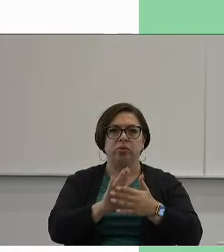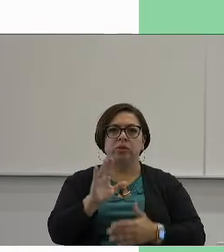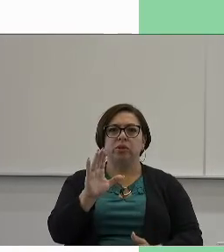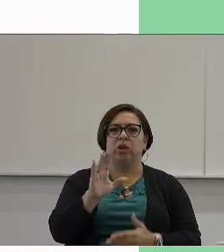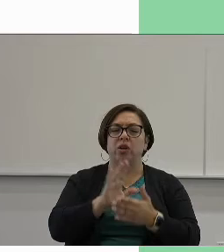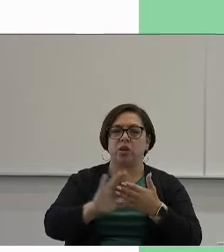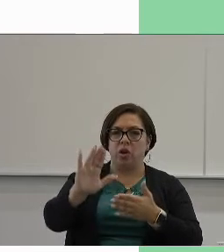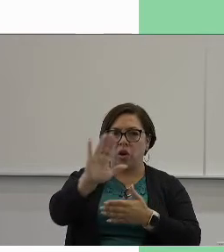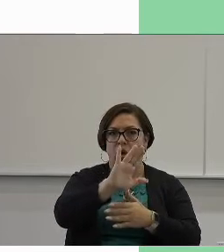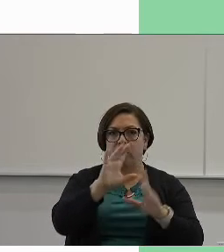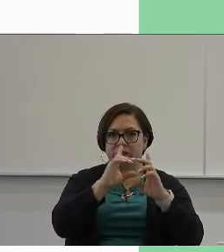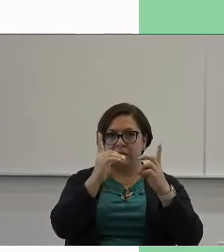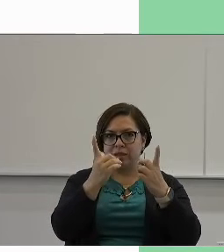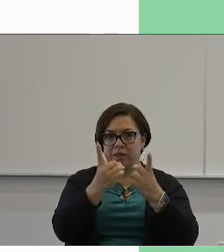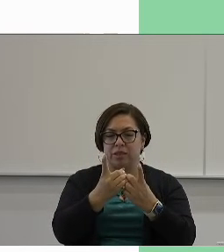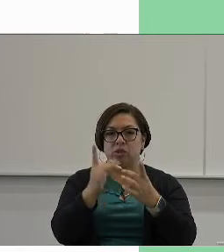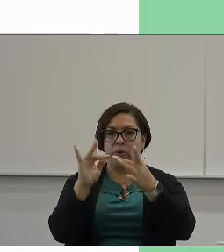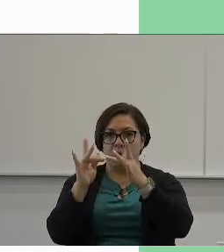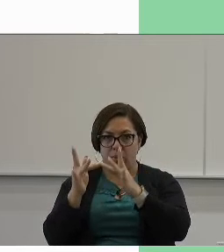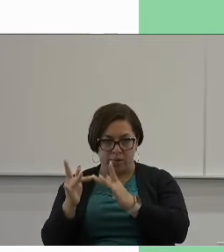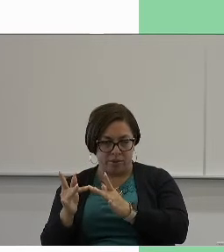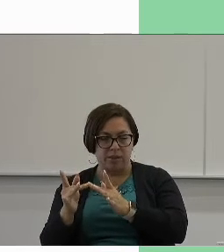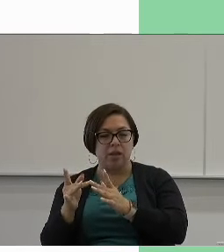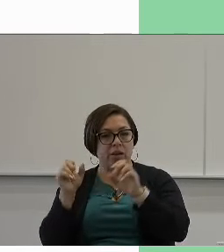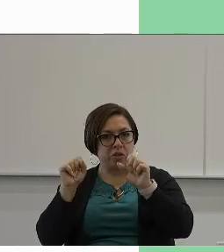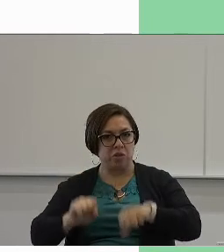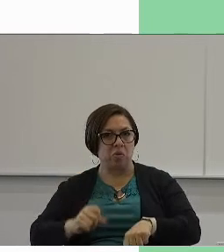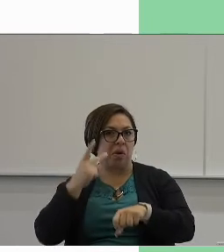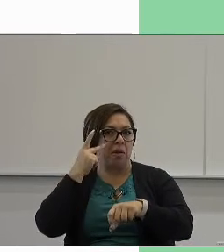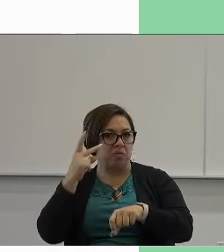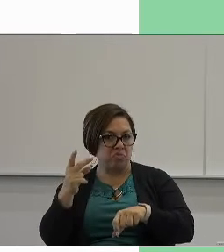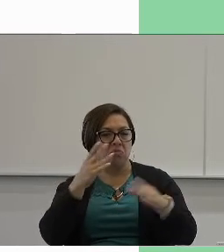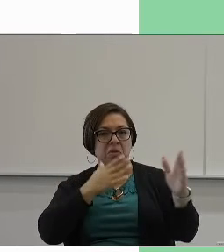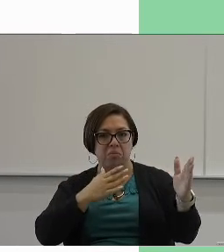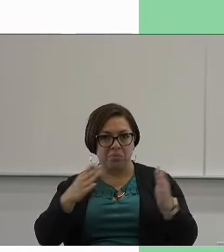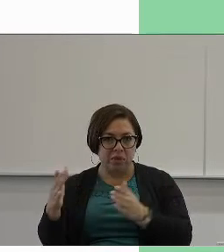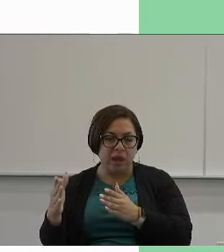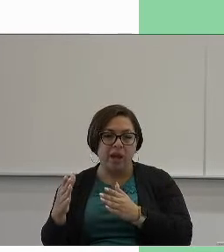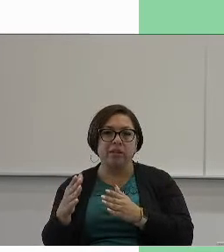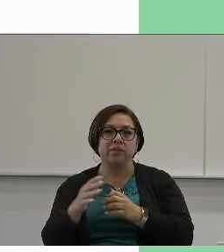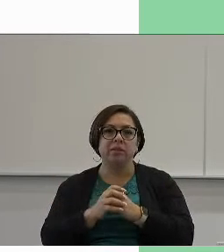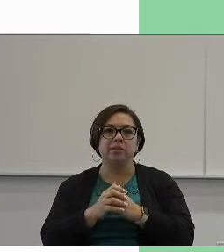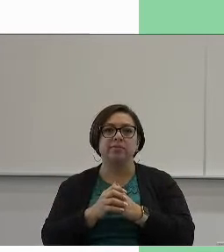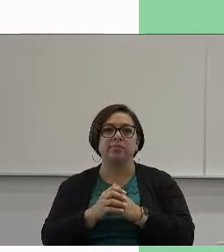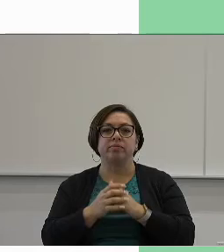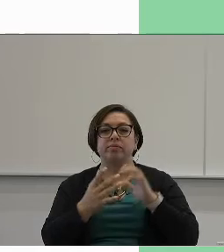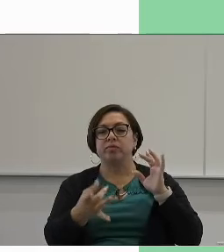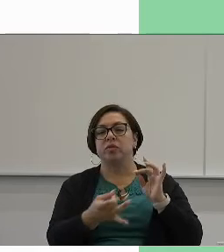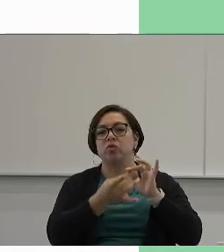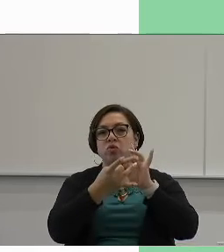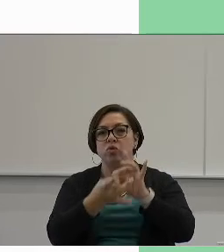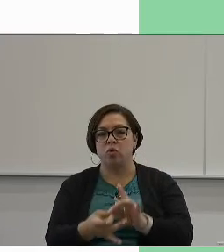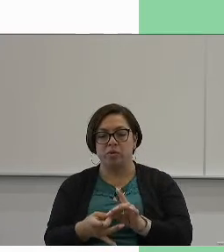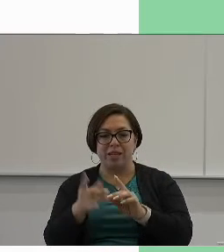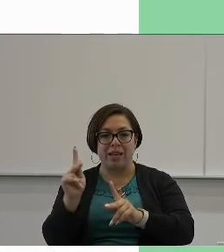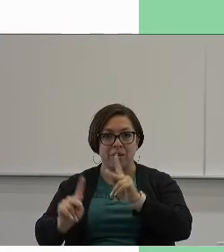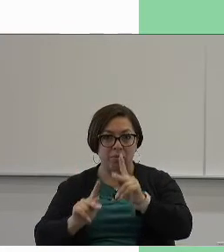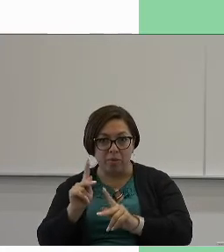we certainly invite you to go and take a closer look at the plans, the associated population and voting age population